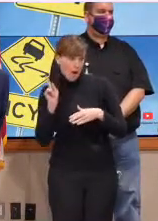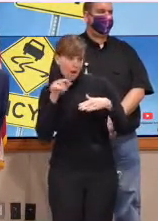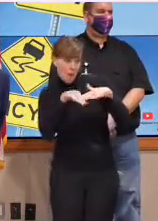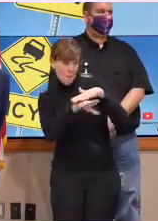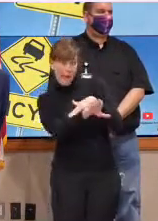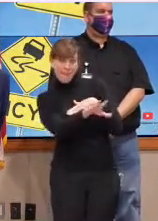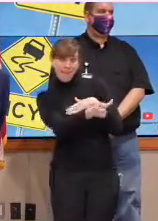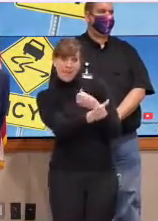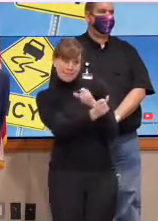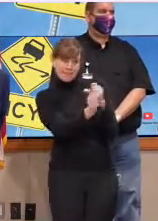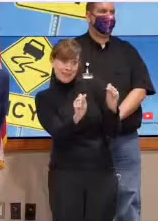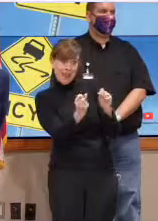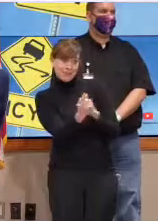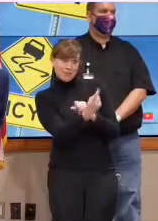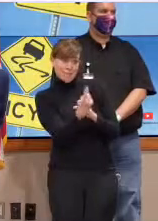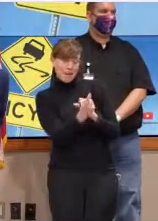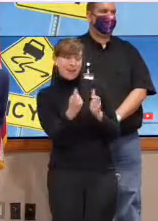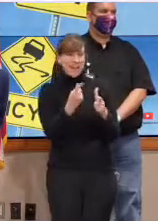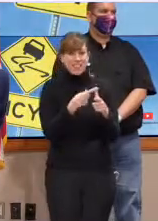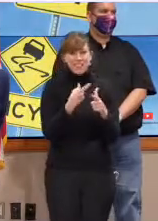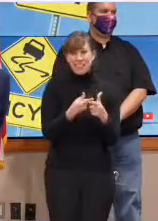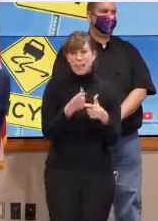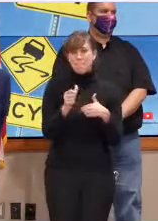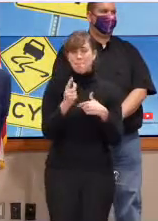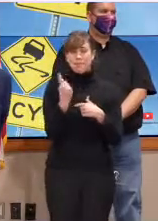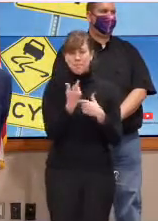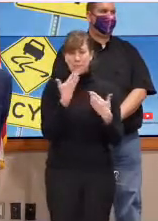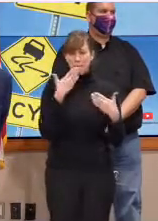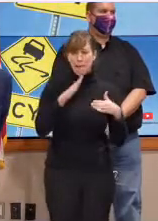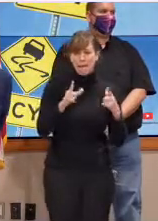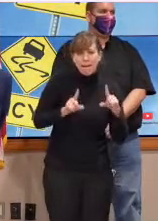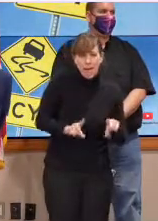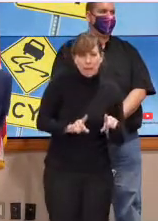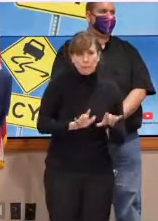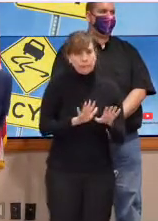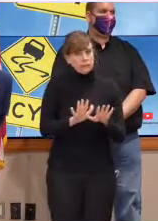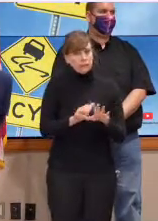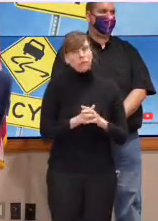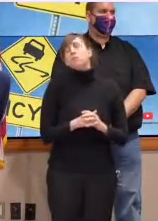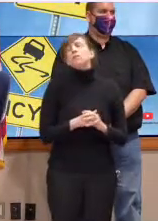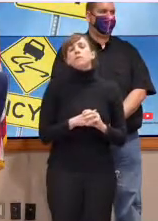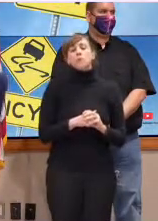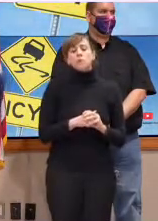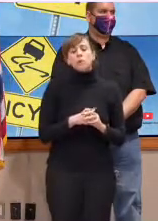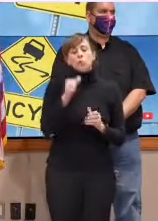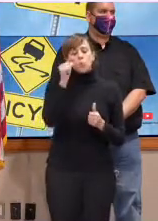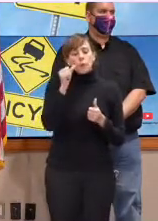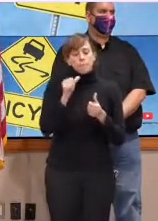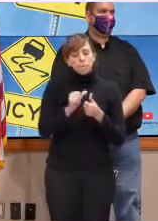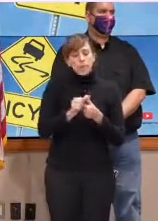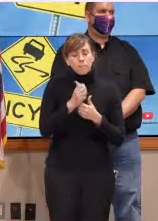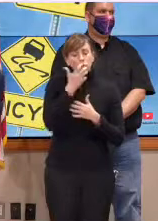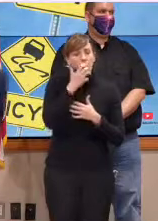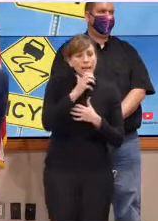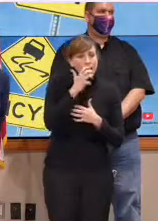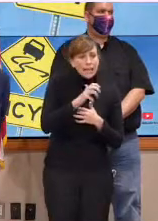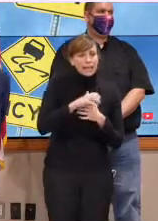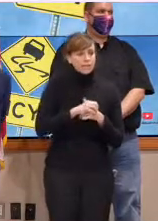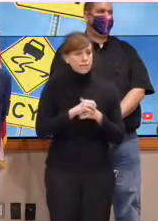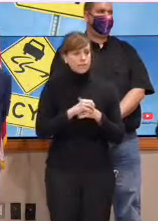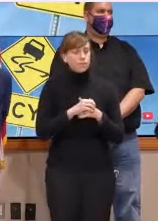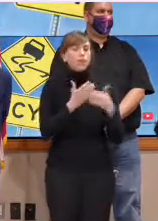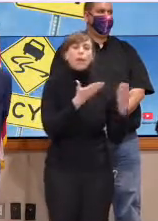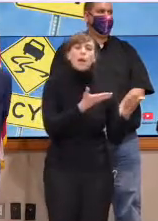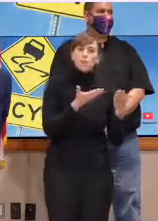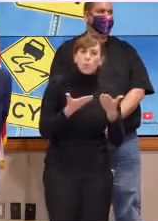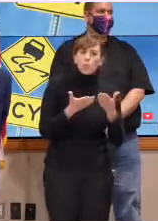and something were to happen. But just to reiterate what Chief Pena was saying, remember those heating devices, you're going to be bringing your pets in because